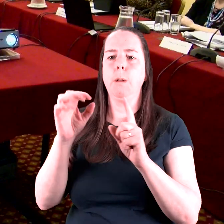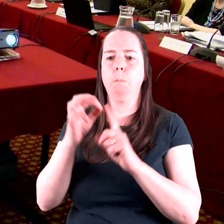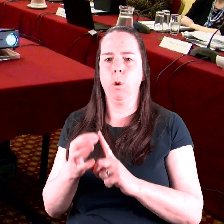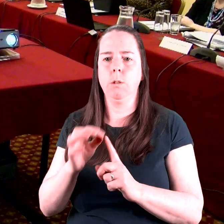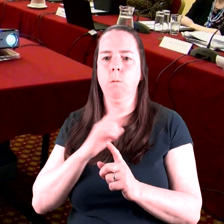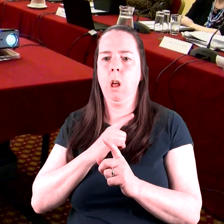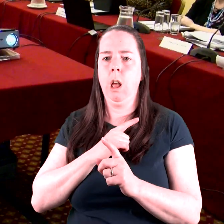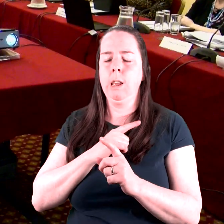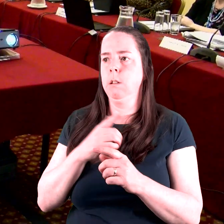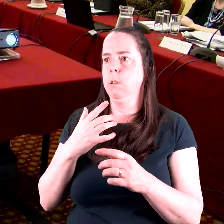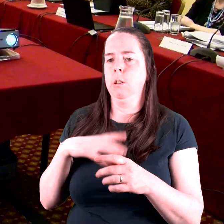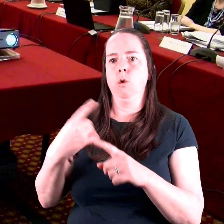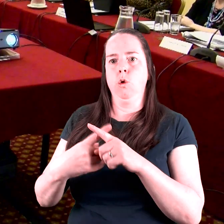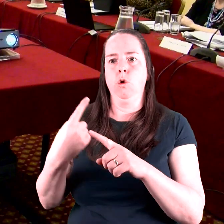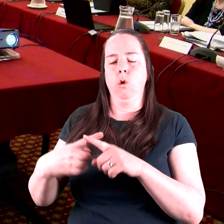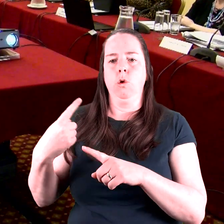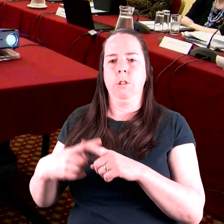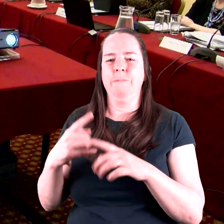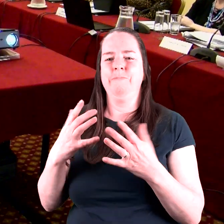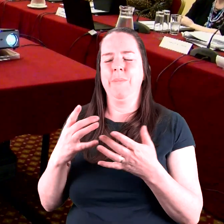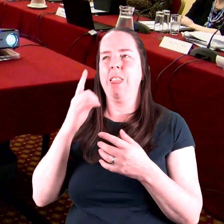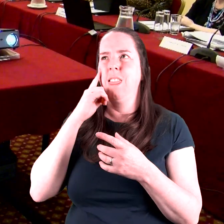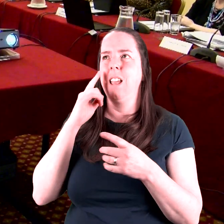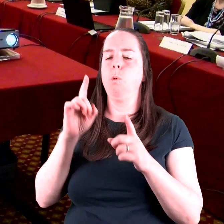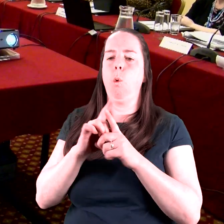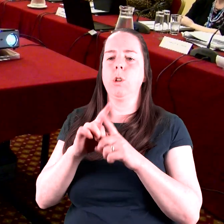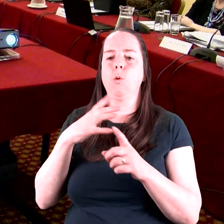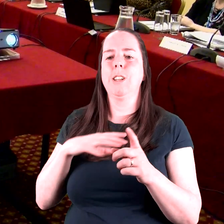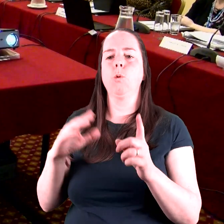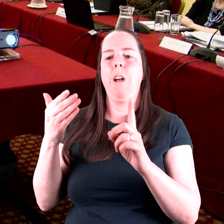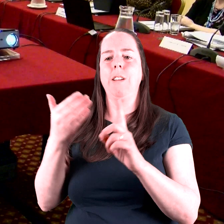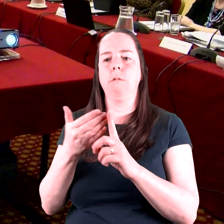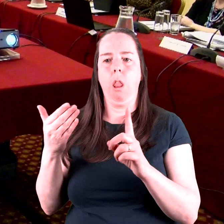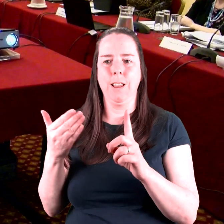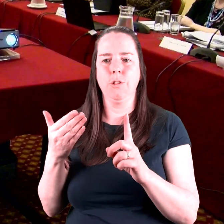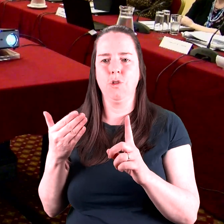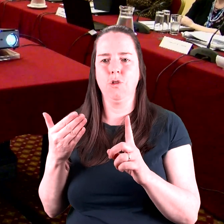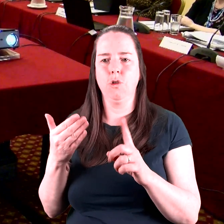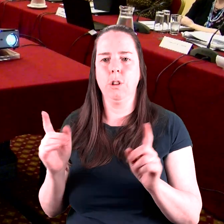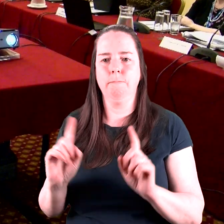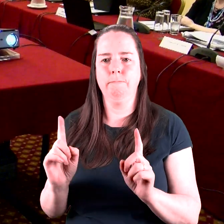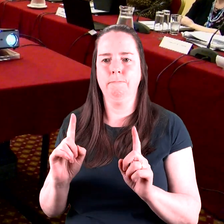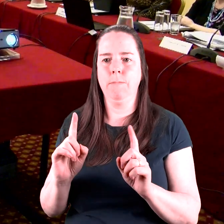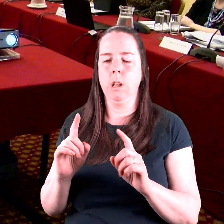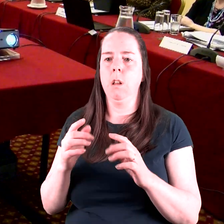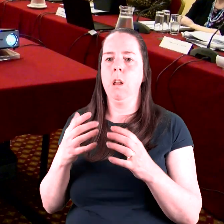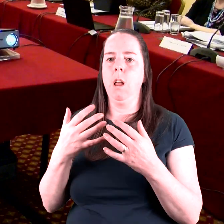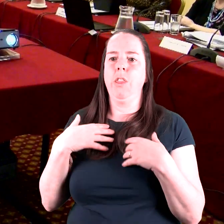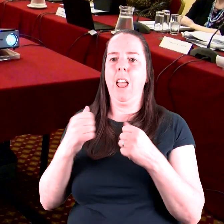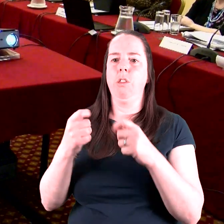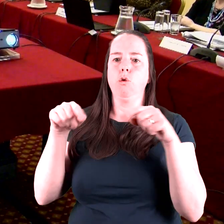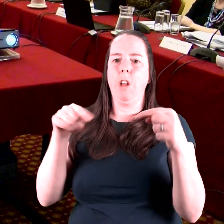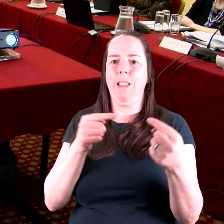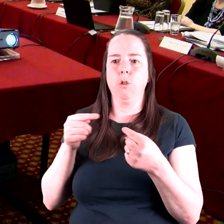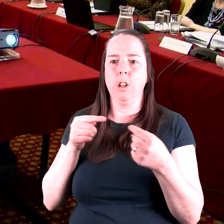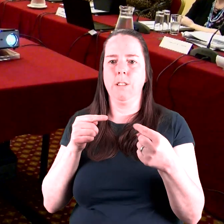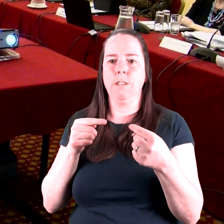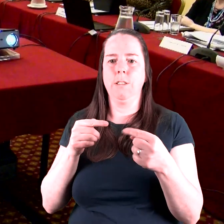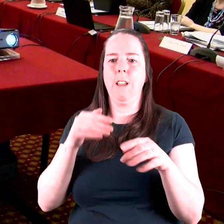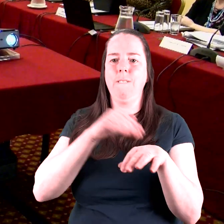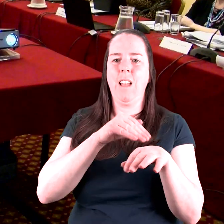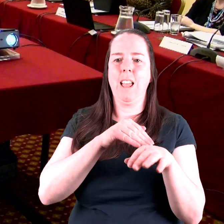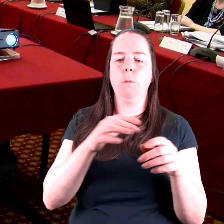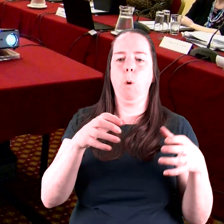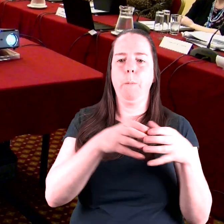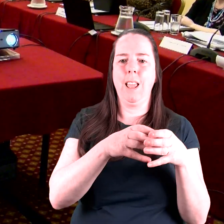point just because of the immediacy of the issues around that, I think we also need to acknowledge the fact that some of the health challenges